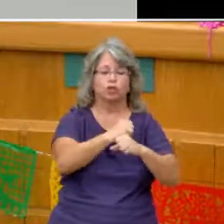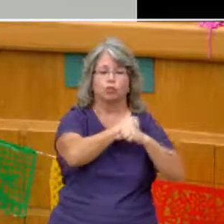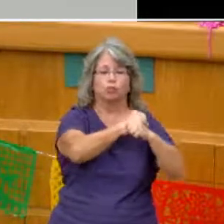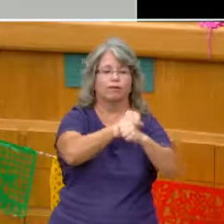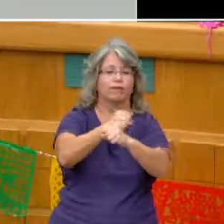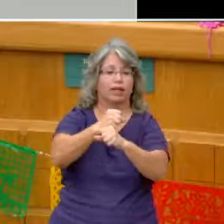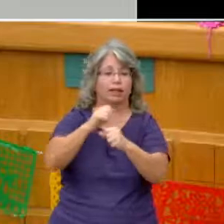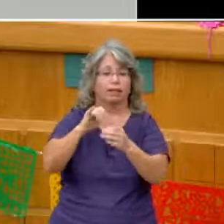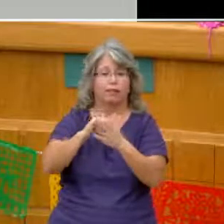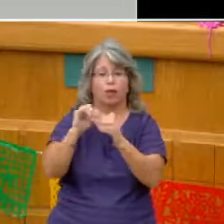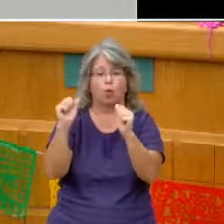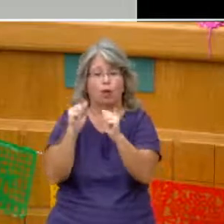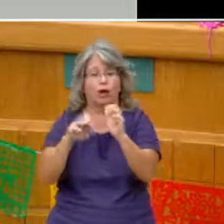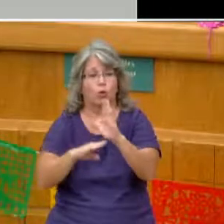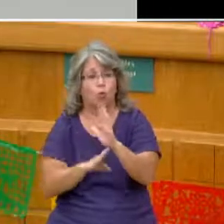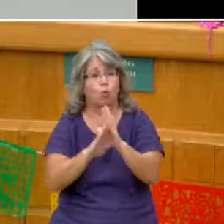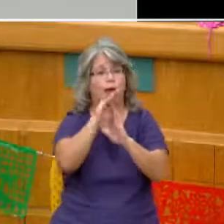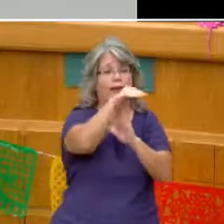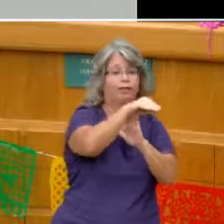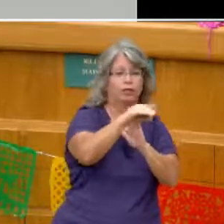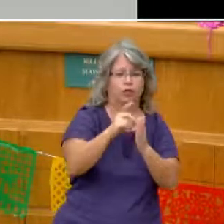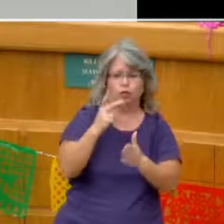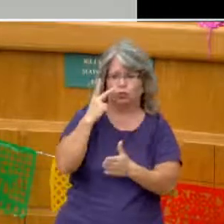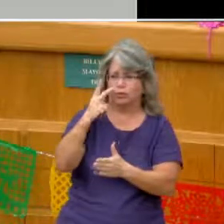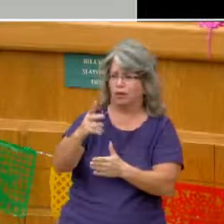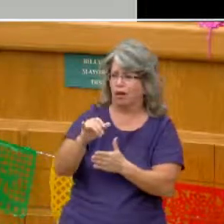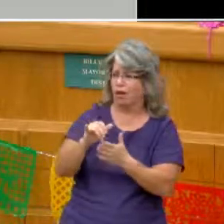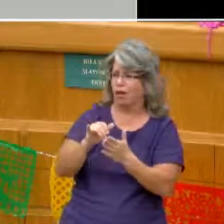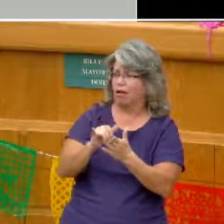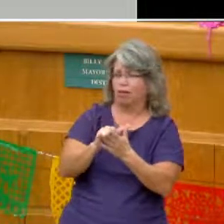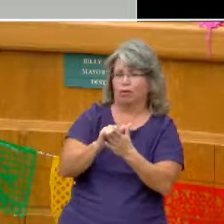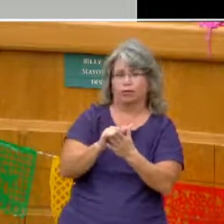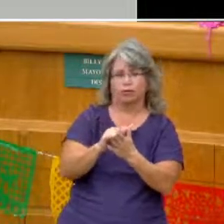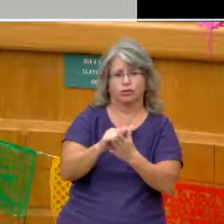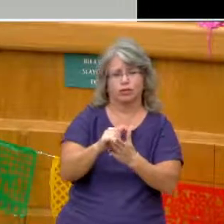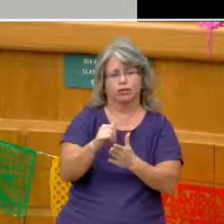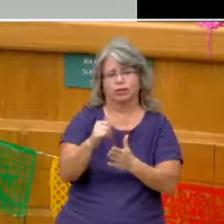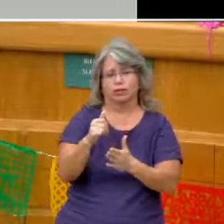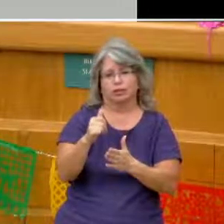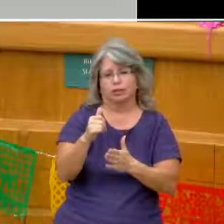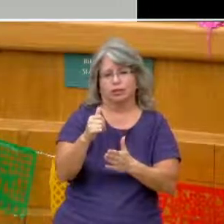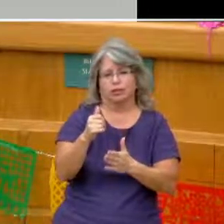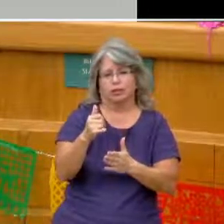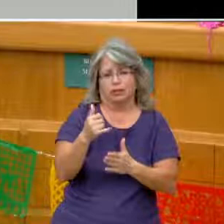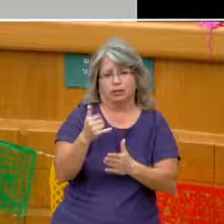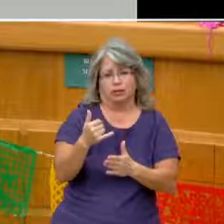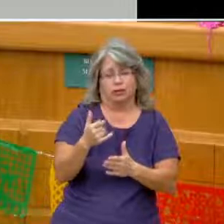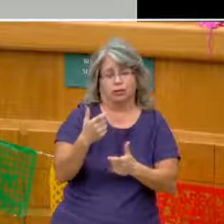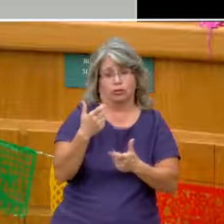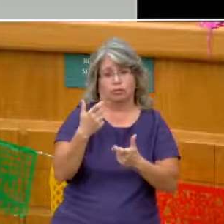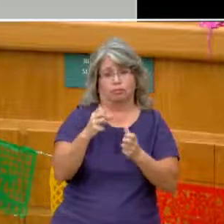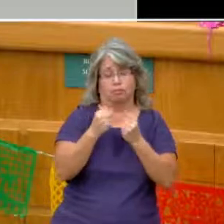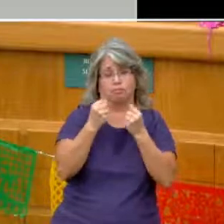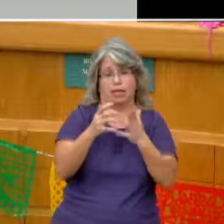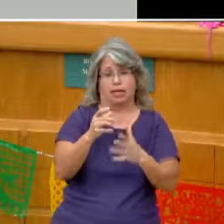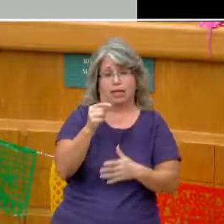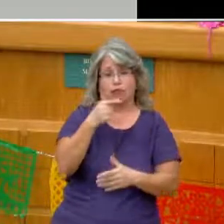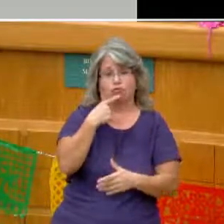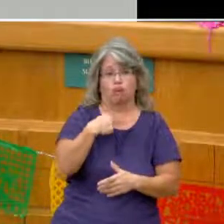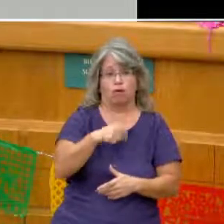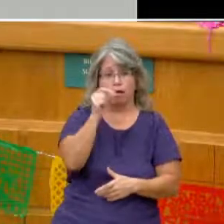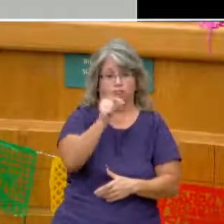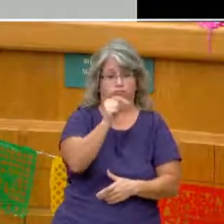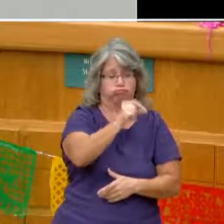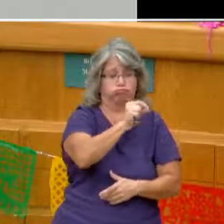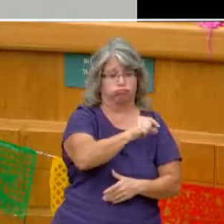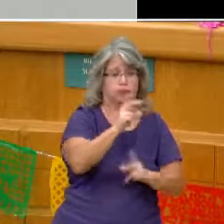for people that weren't vaccinated getting COVID, and these very tiny green bars for people that were vaccinated getting COVID.